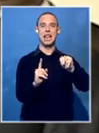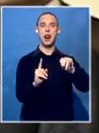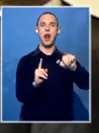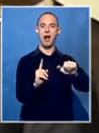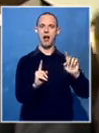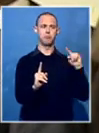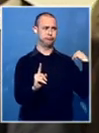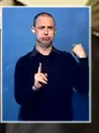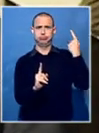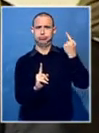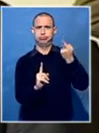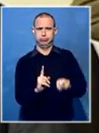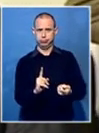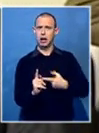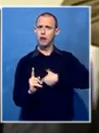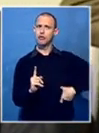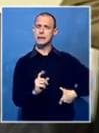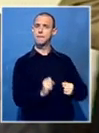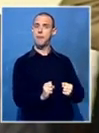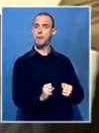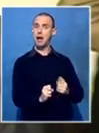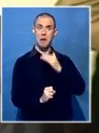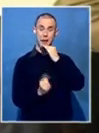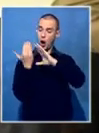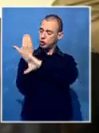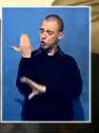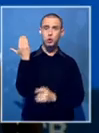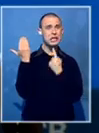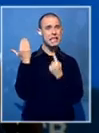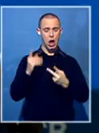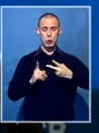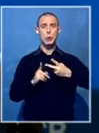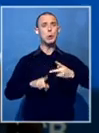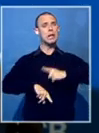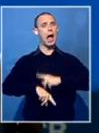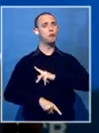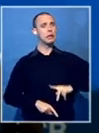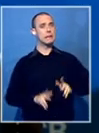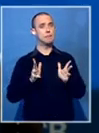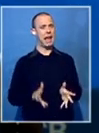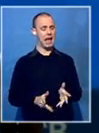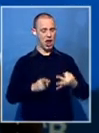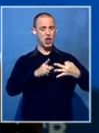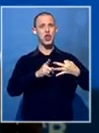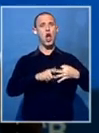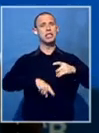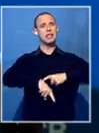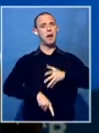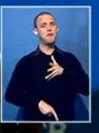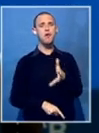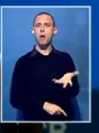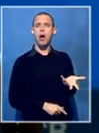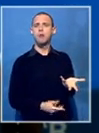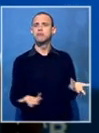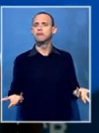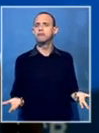the constitution and a peace agreement that ended the country's 13-year civil war. My appeal is for the problems to